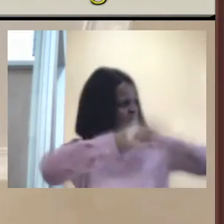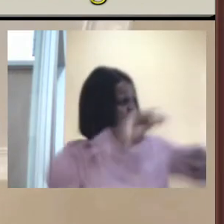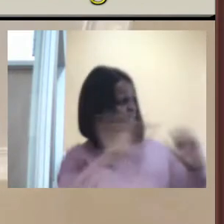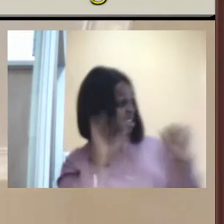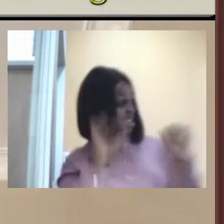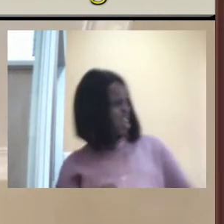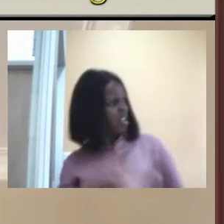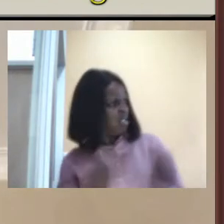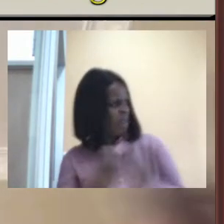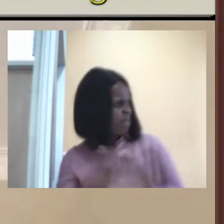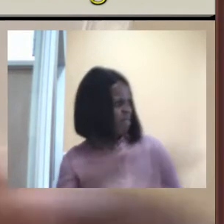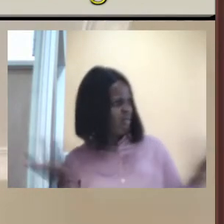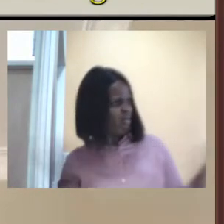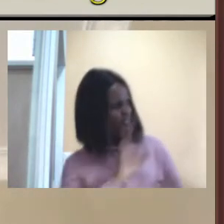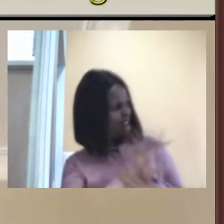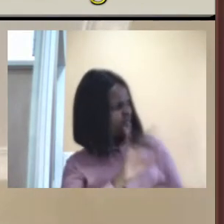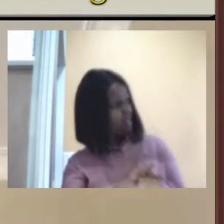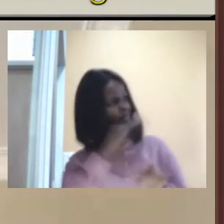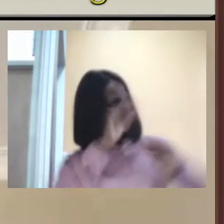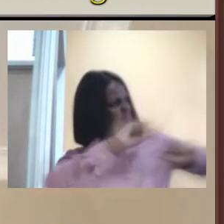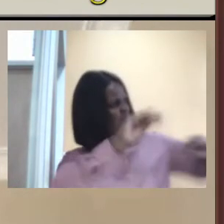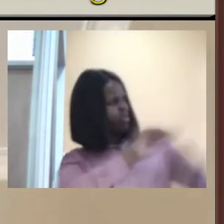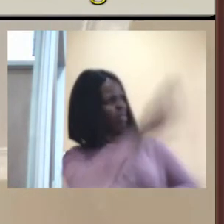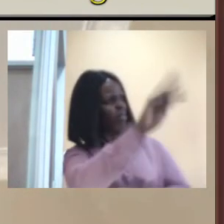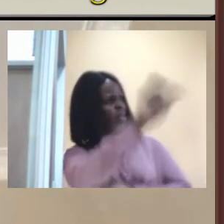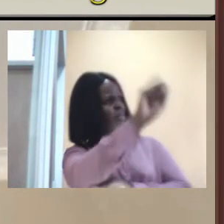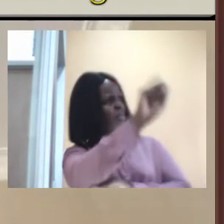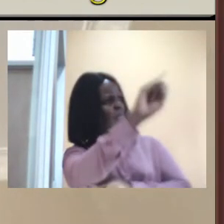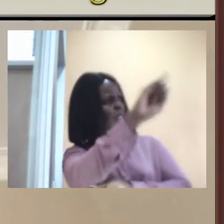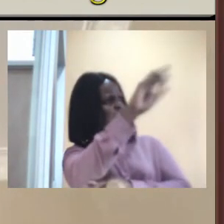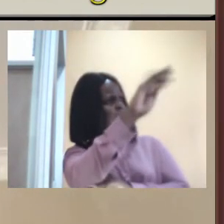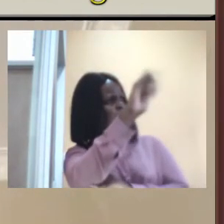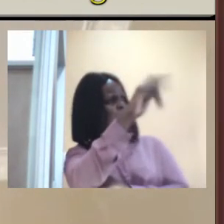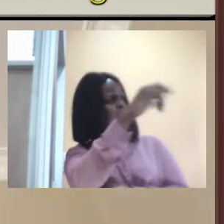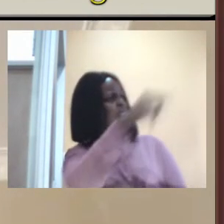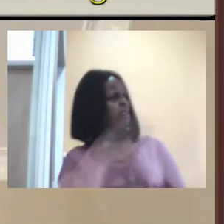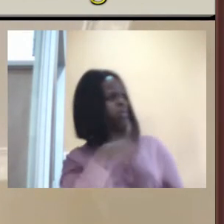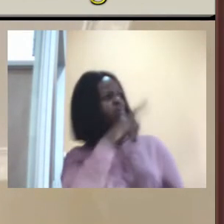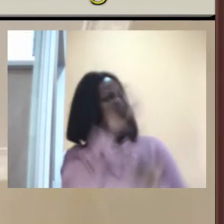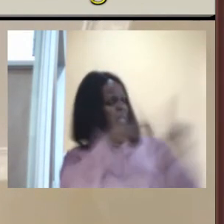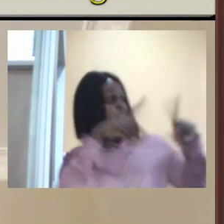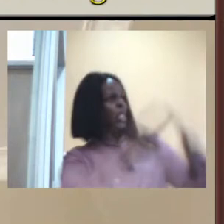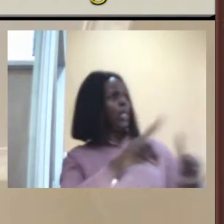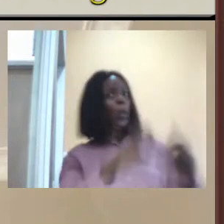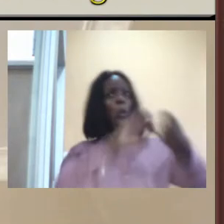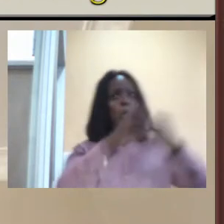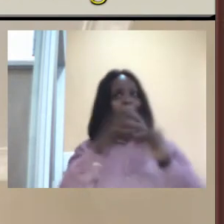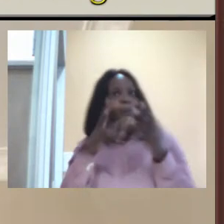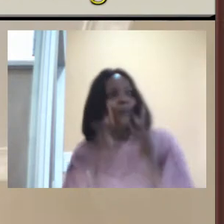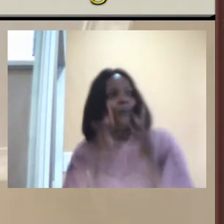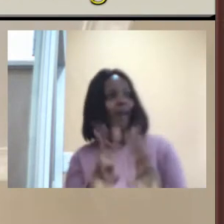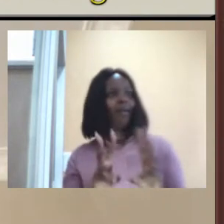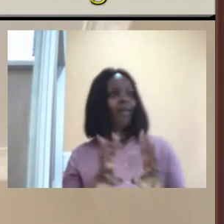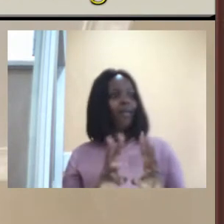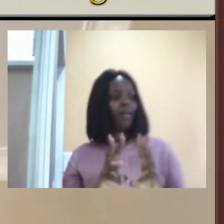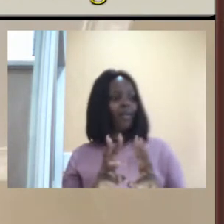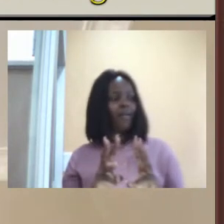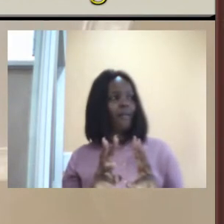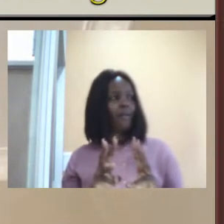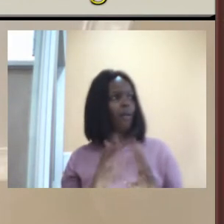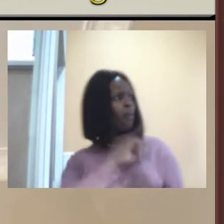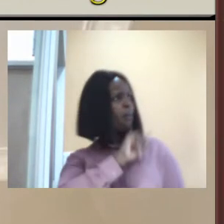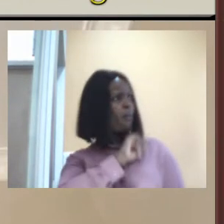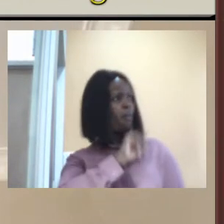her some of the things. We are schooling Honorable Msimango, we are telling the Chairperson, and we are trying by all means as well, because